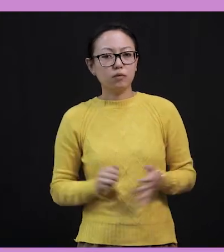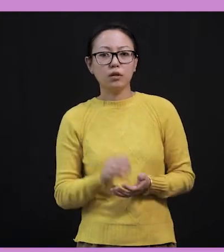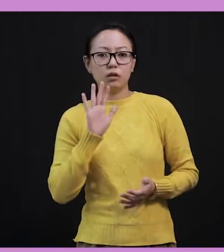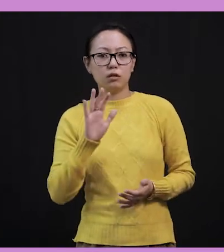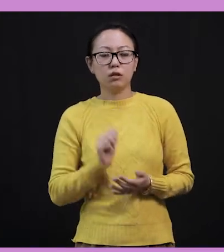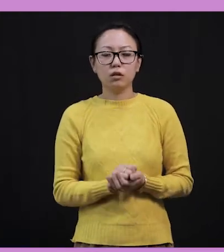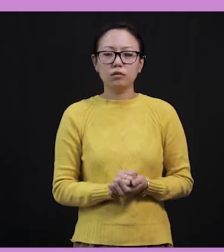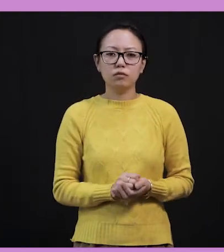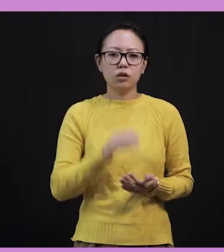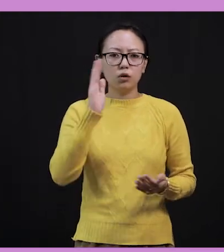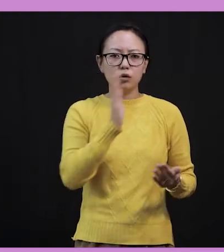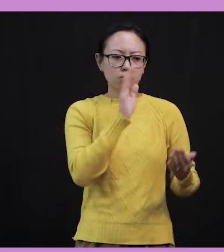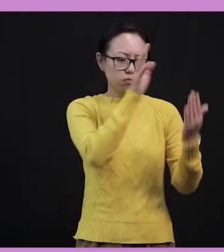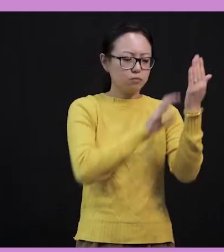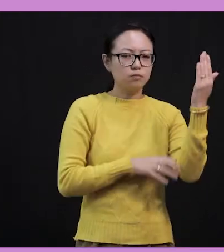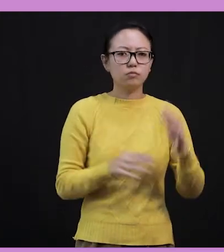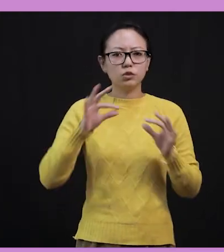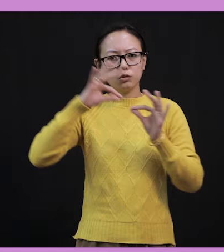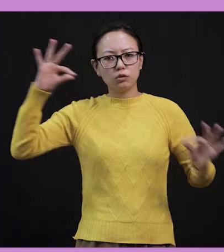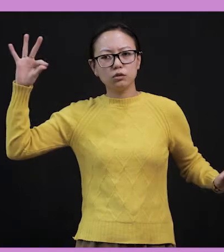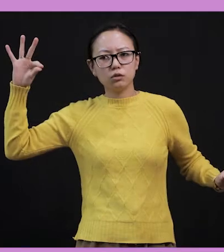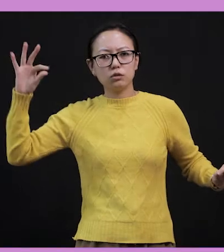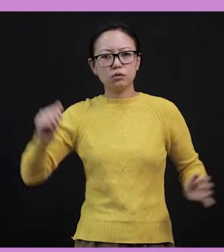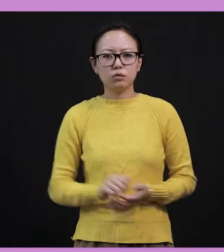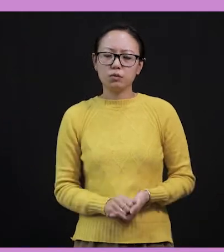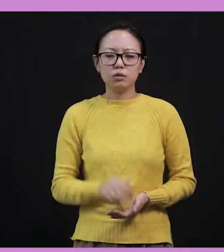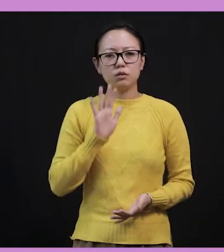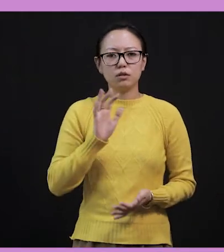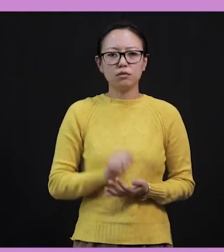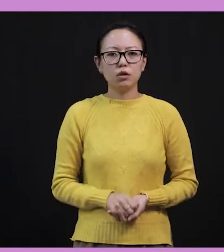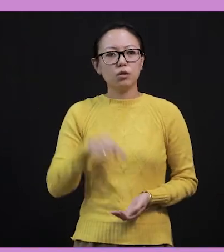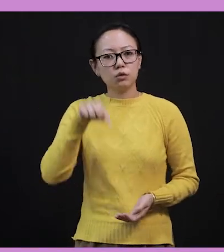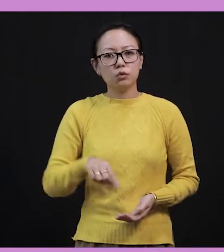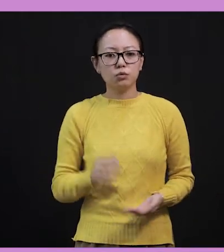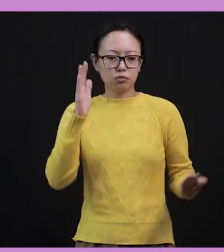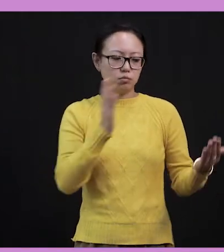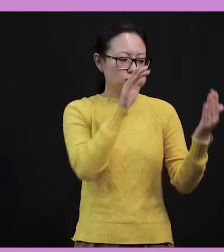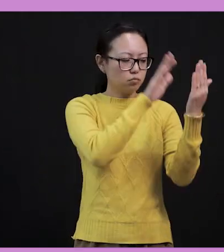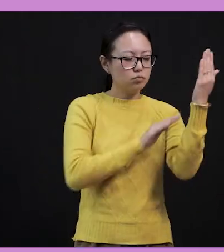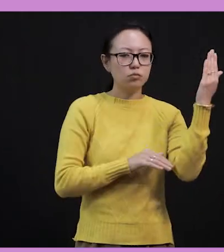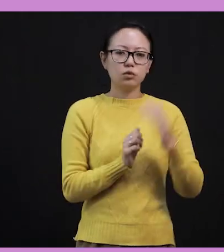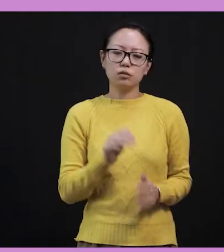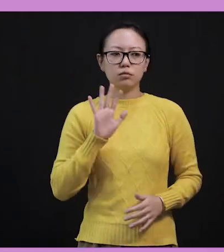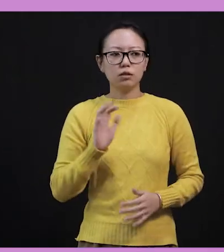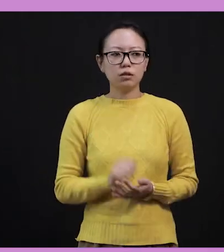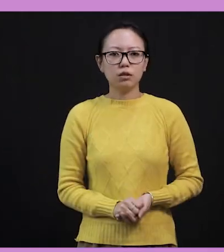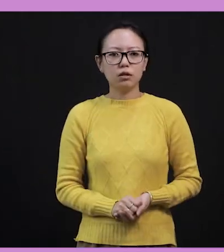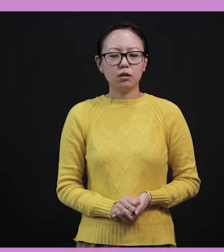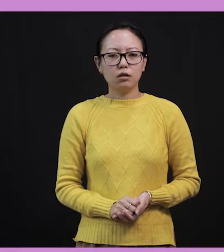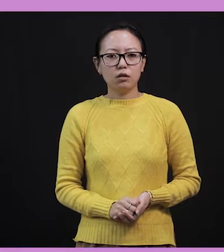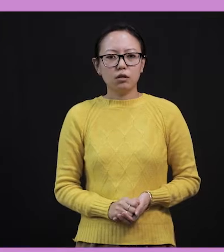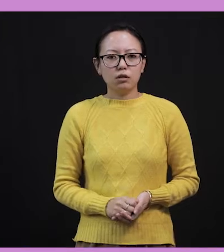have stories, and you have plays. So today we have a poem for you and it has been written by a